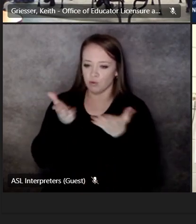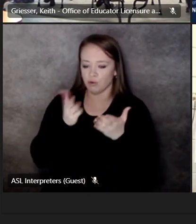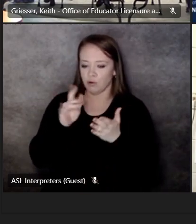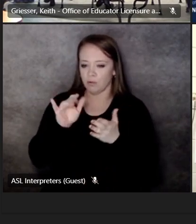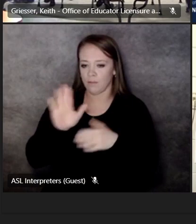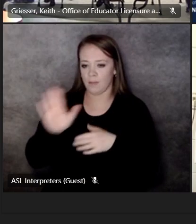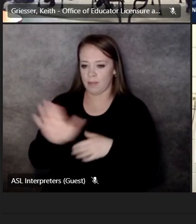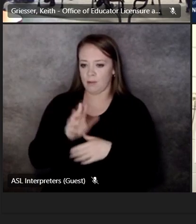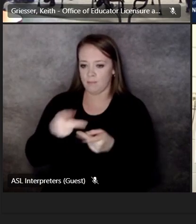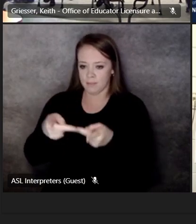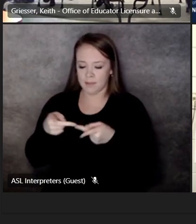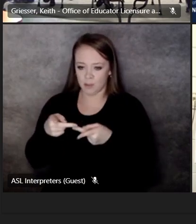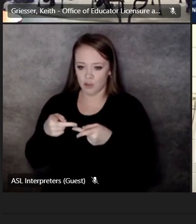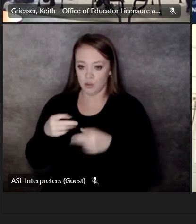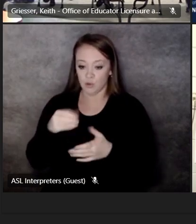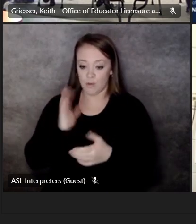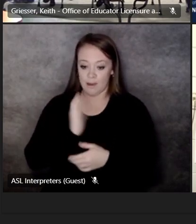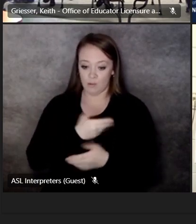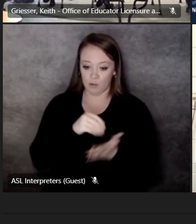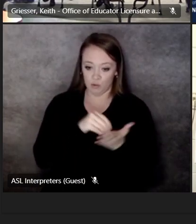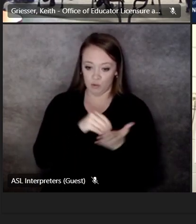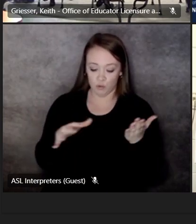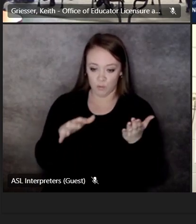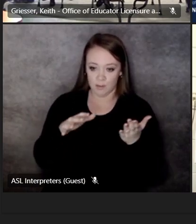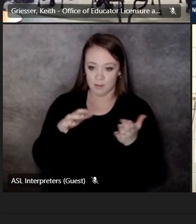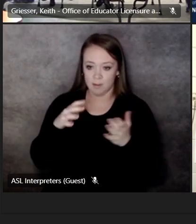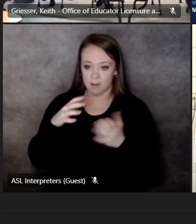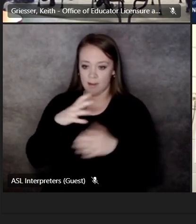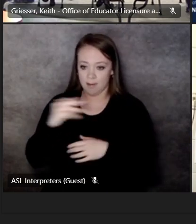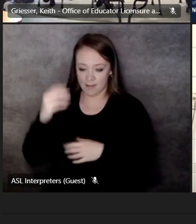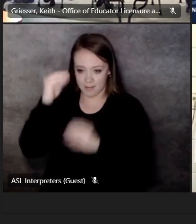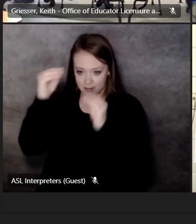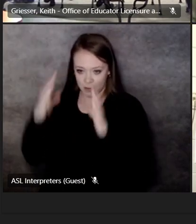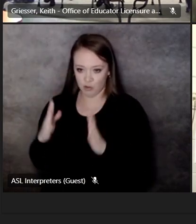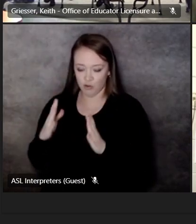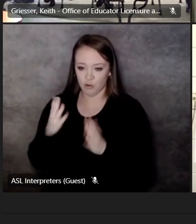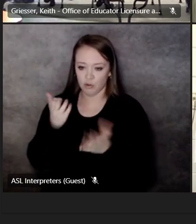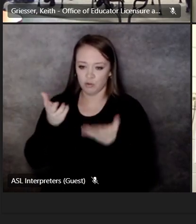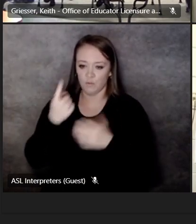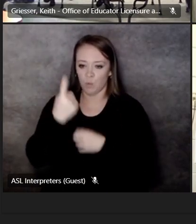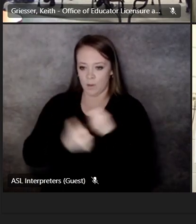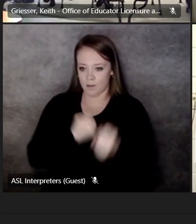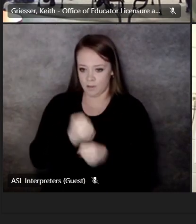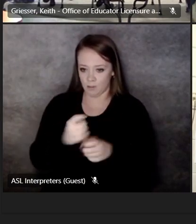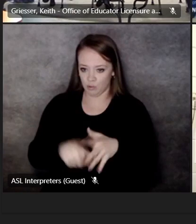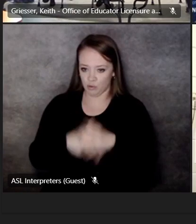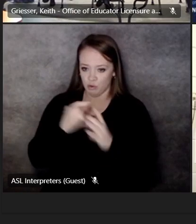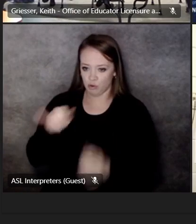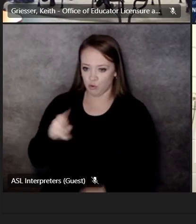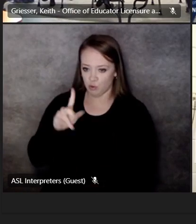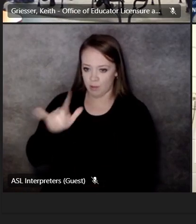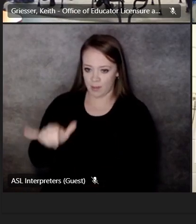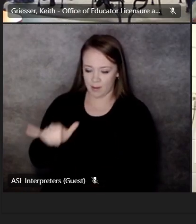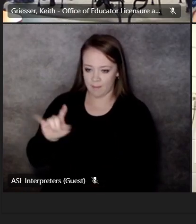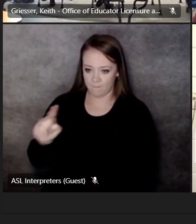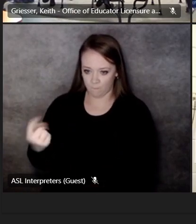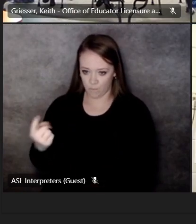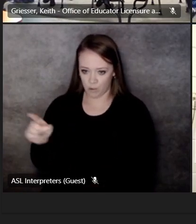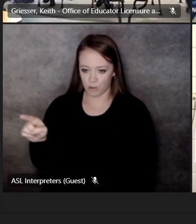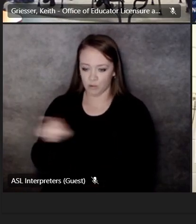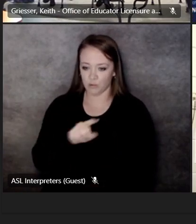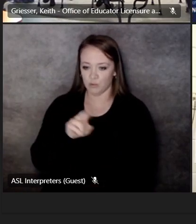and teacher members do serve for just 1 year, beginning July 1st through June 30 of the following